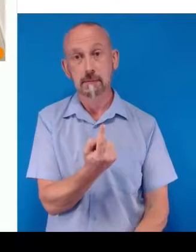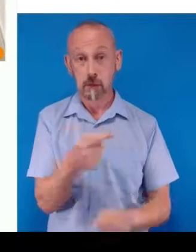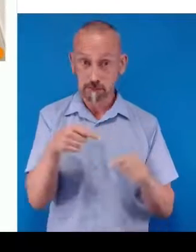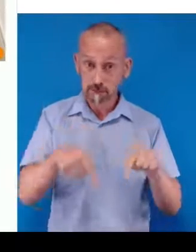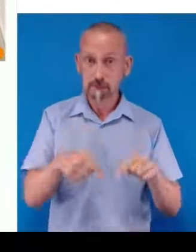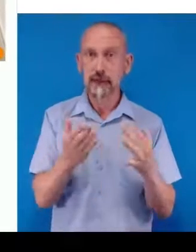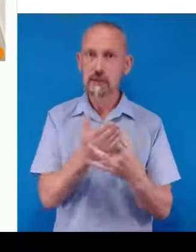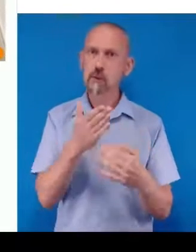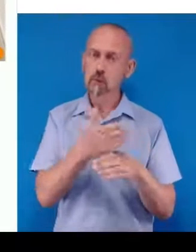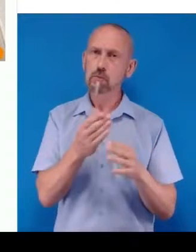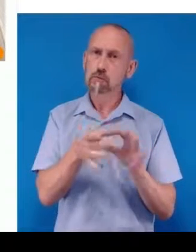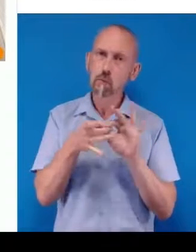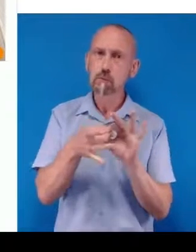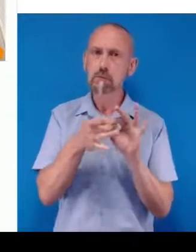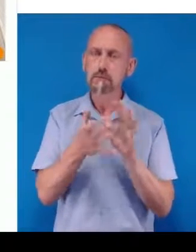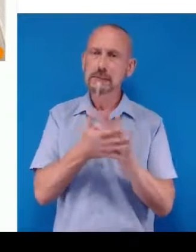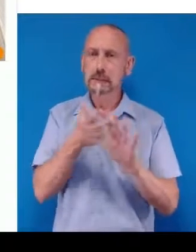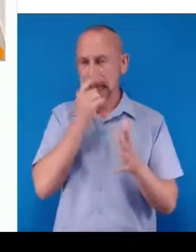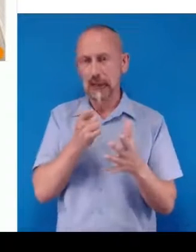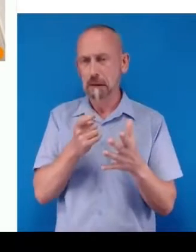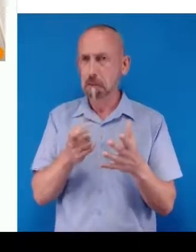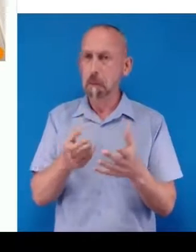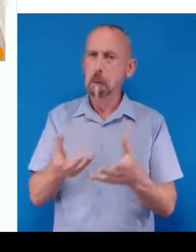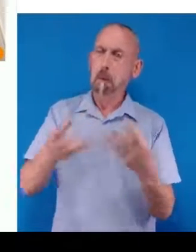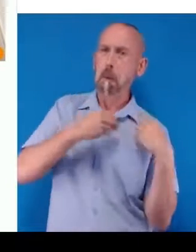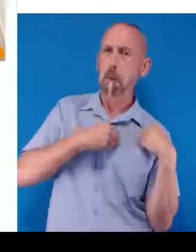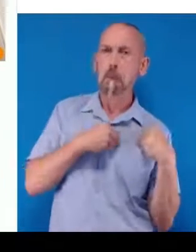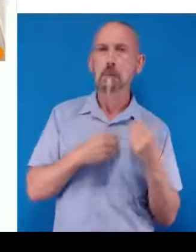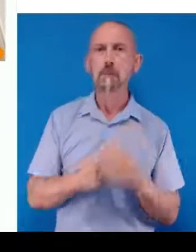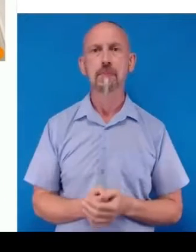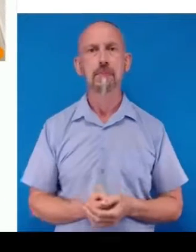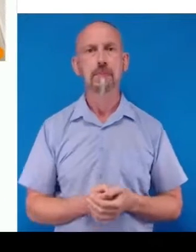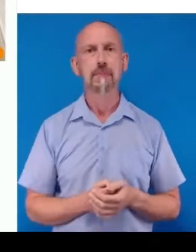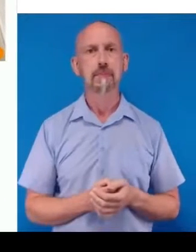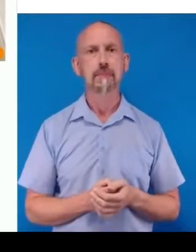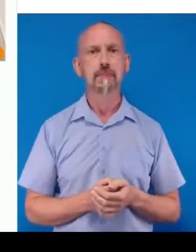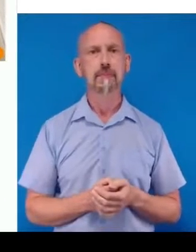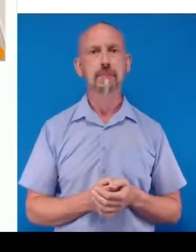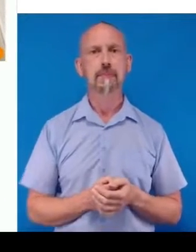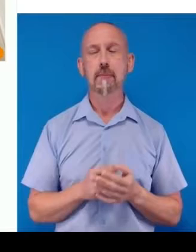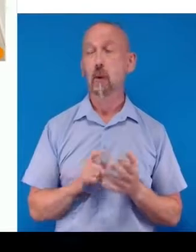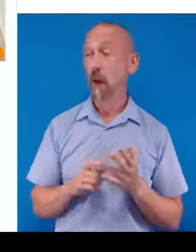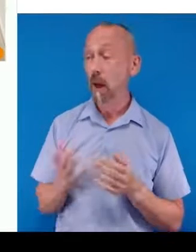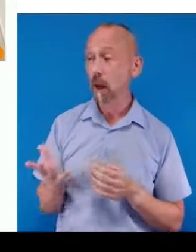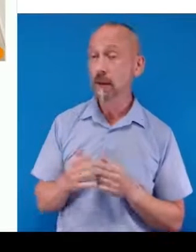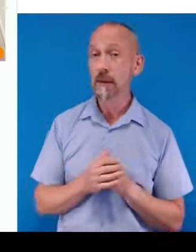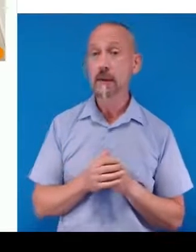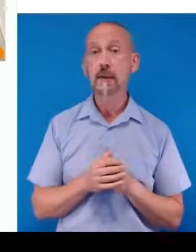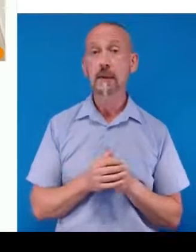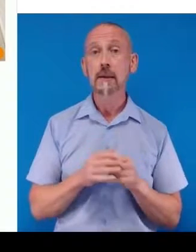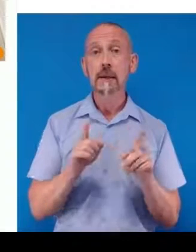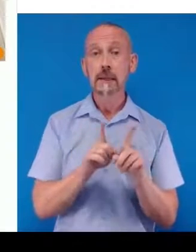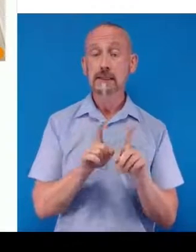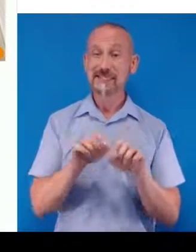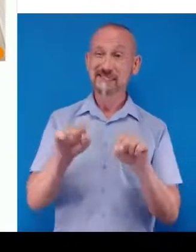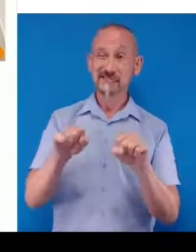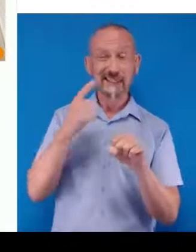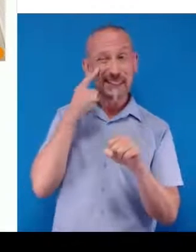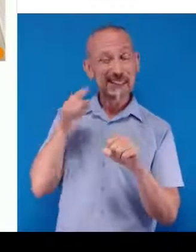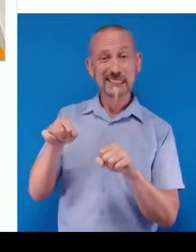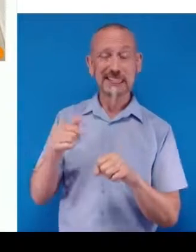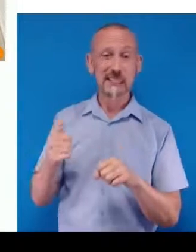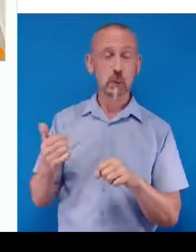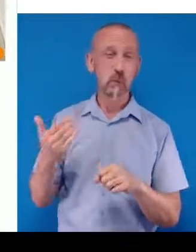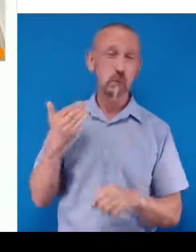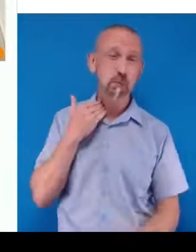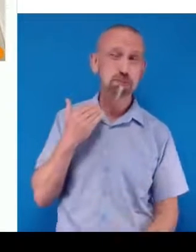Yeah, I mean, I've seen production companies talk clients out of accessibility because it's such a headache for them, and it's been, let's put it